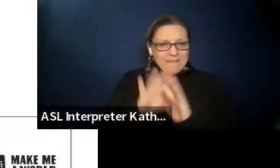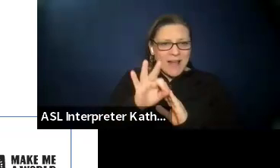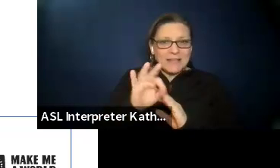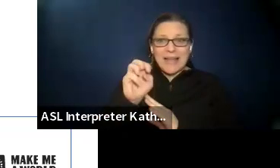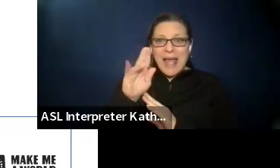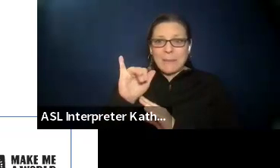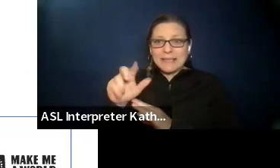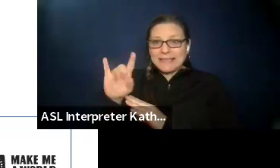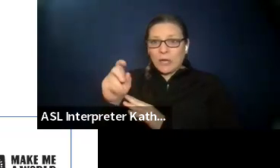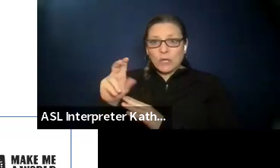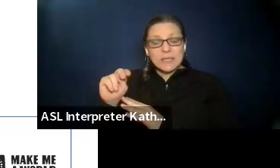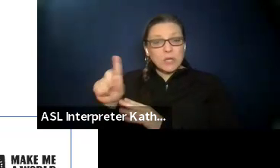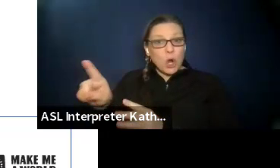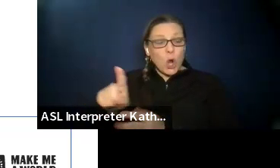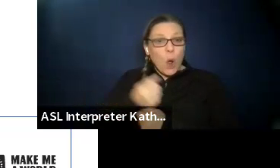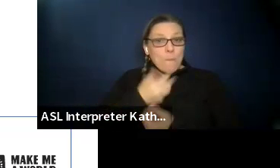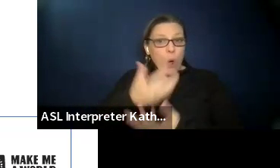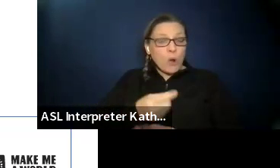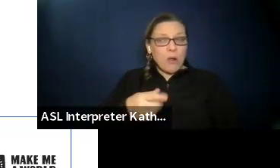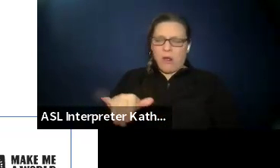Dickinson's poetry, will it help her